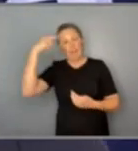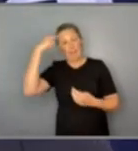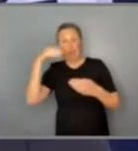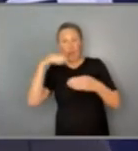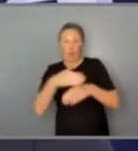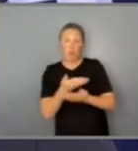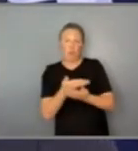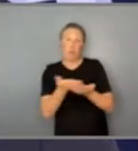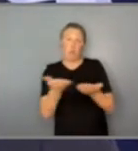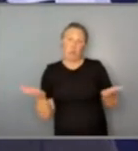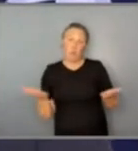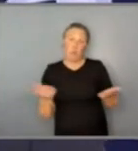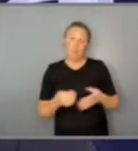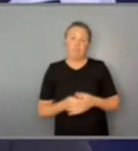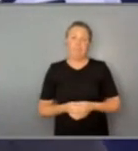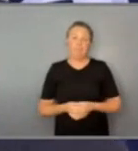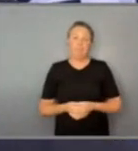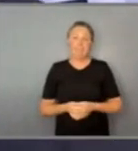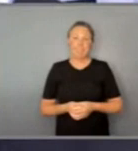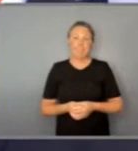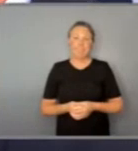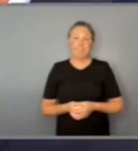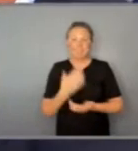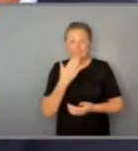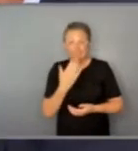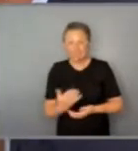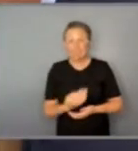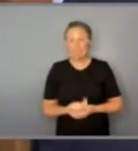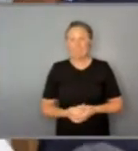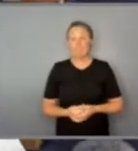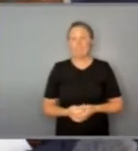we're all able to have this Christmas. Thank you very much, everyone.